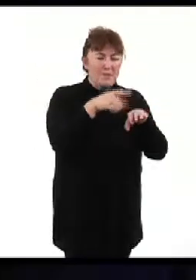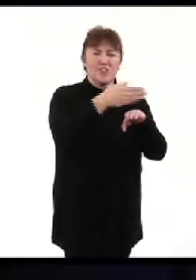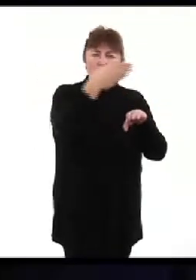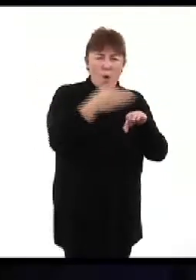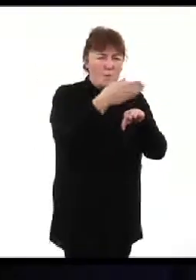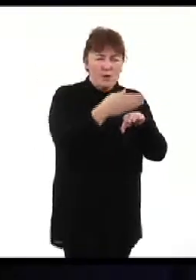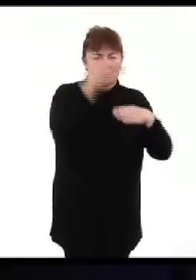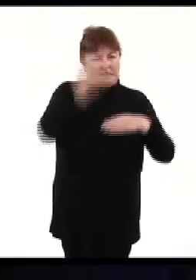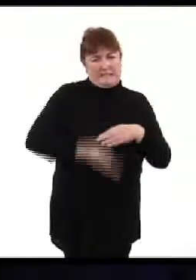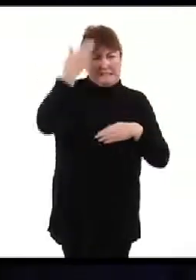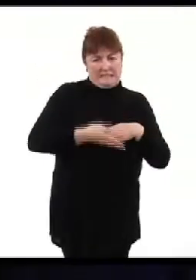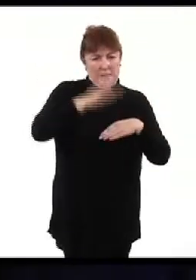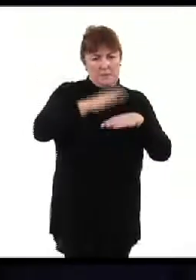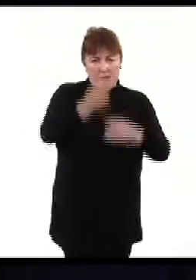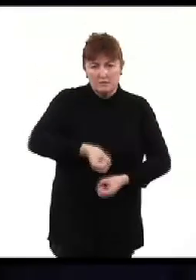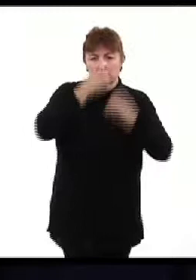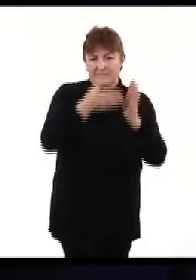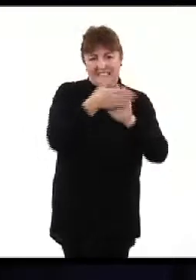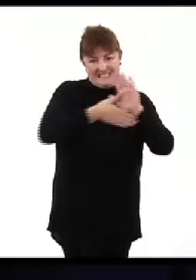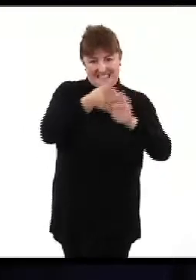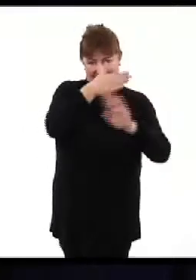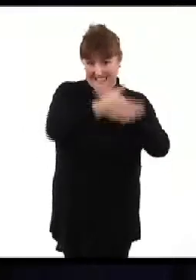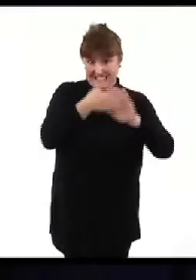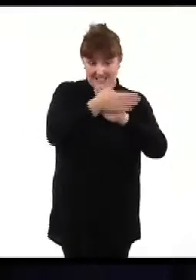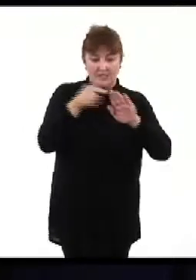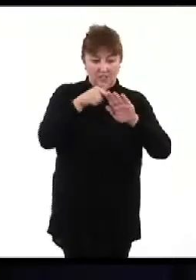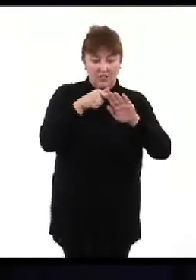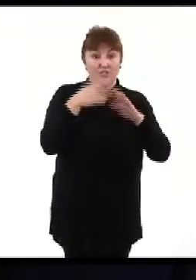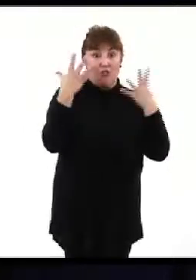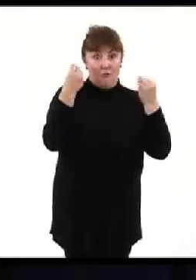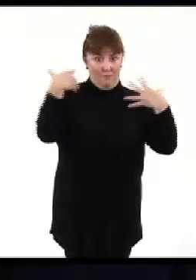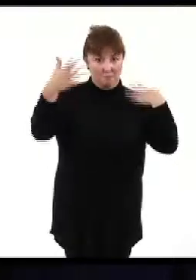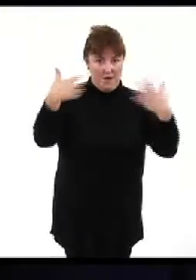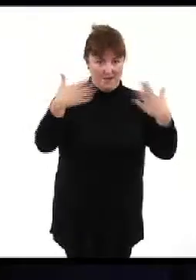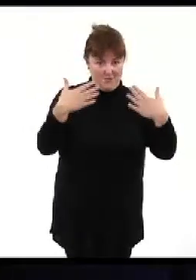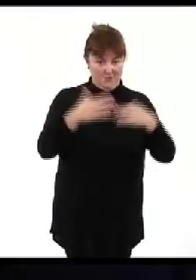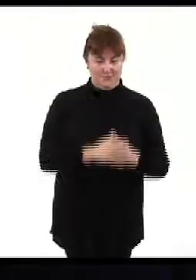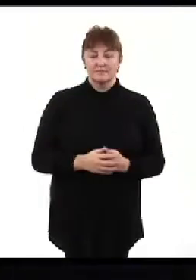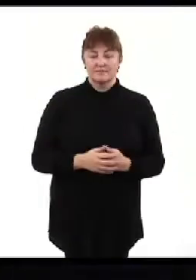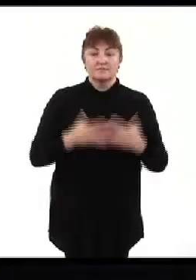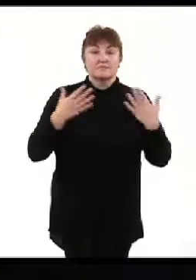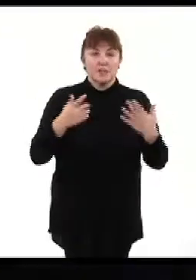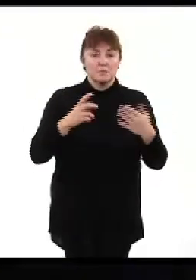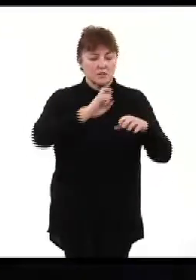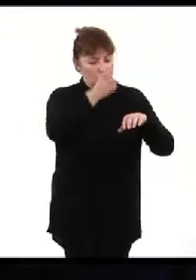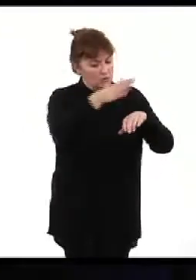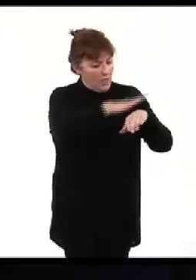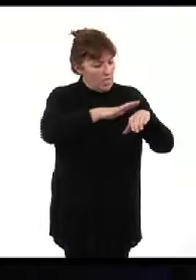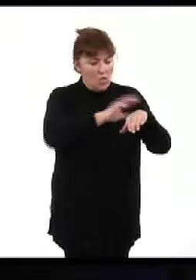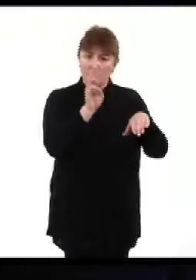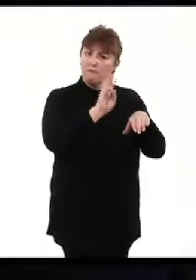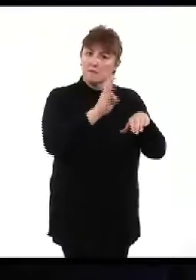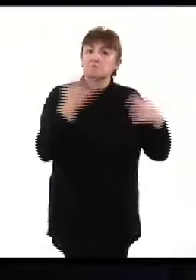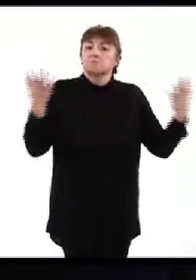the production of sign languages that are produced with the hands. Okay? So what about the other